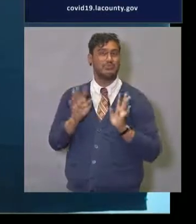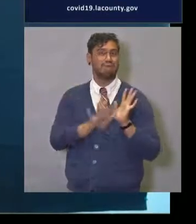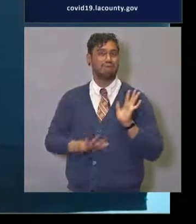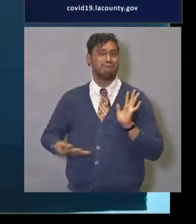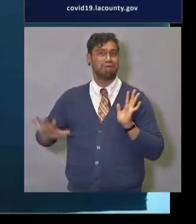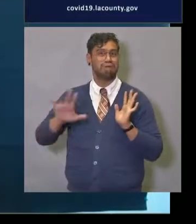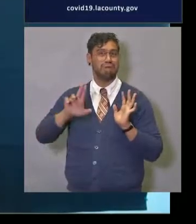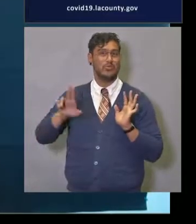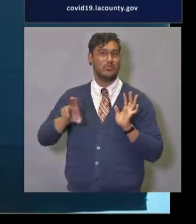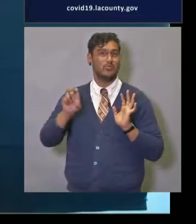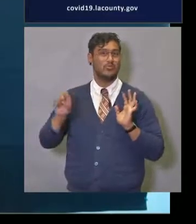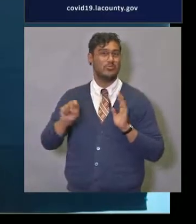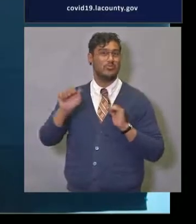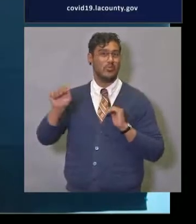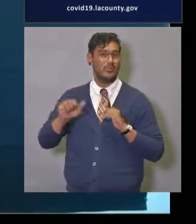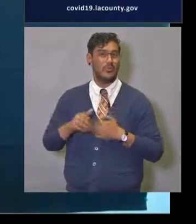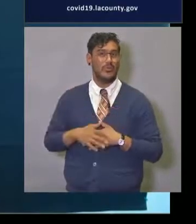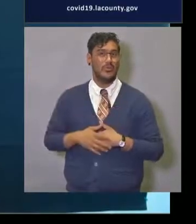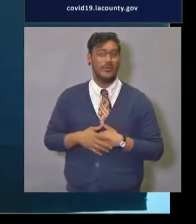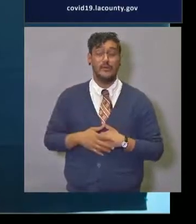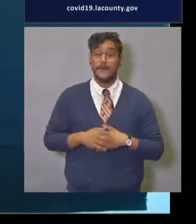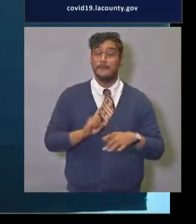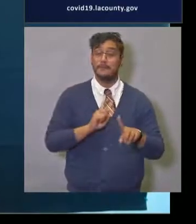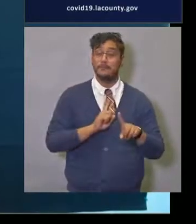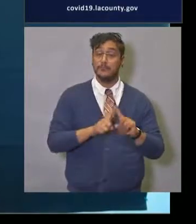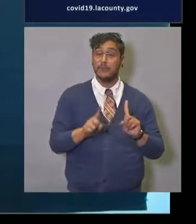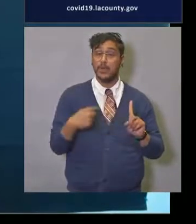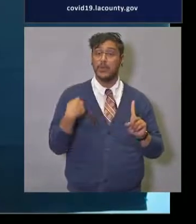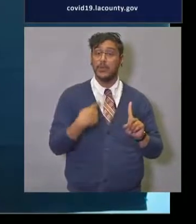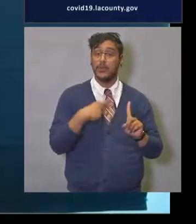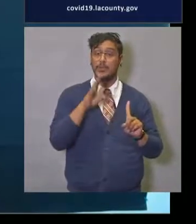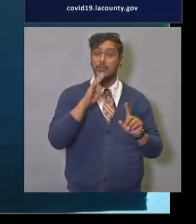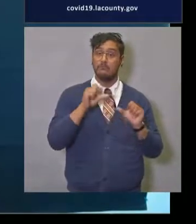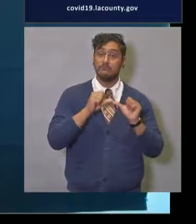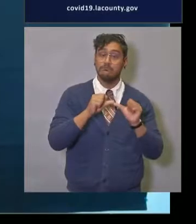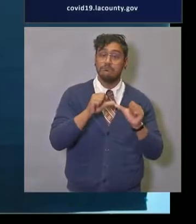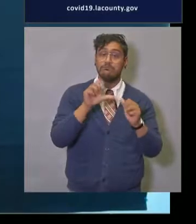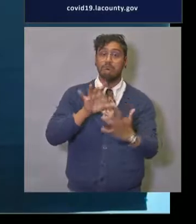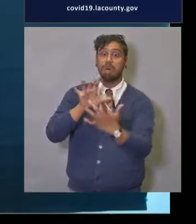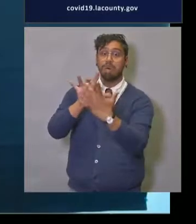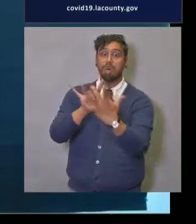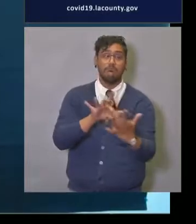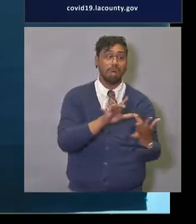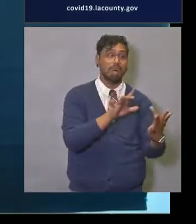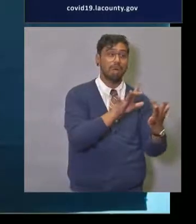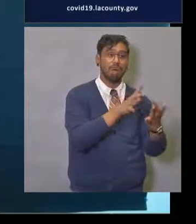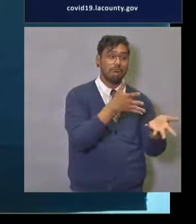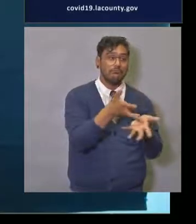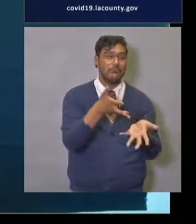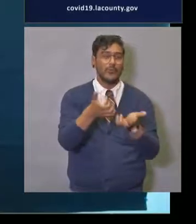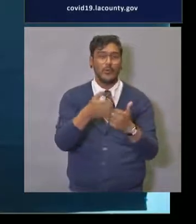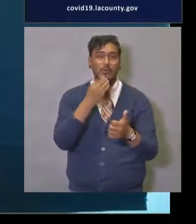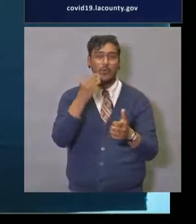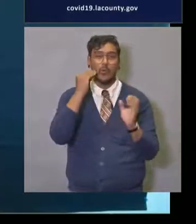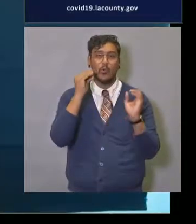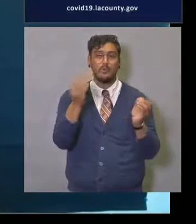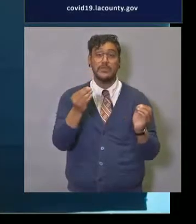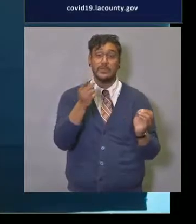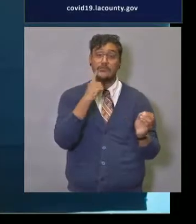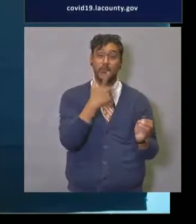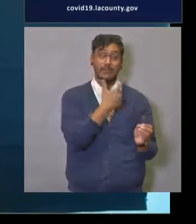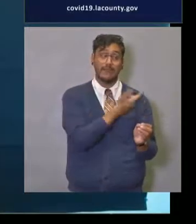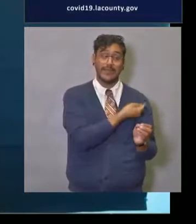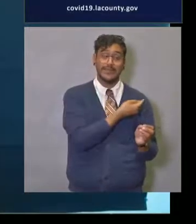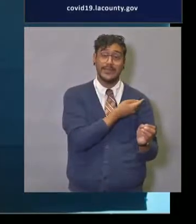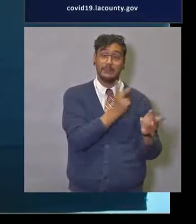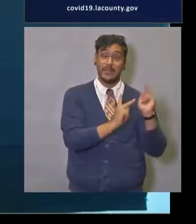States. But we absolutely will continue to do outreach among the homeless and vaccinate people that are both in the